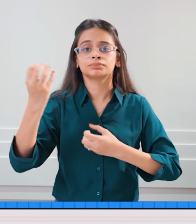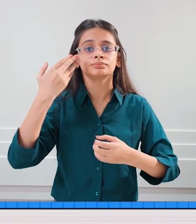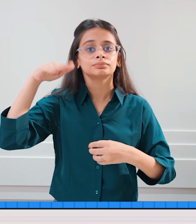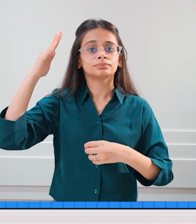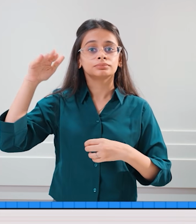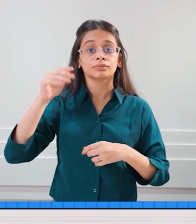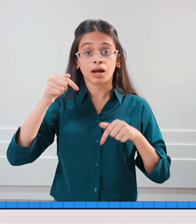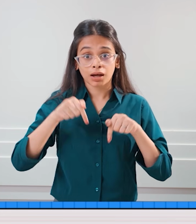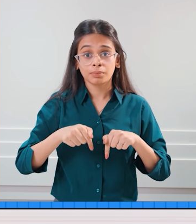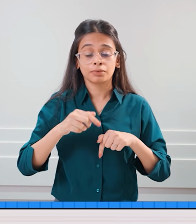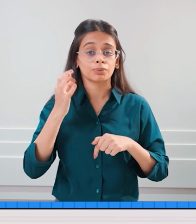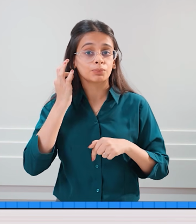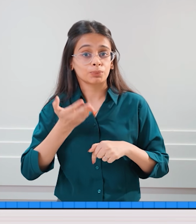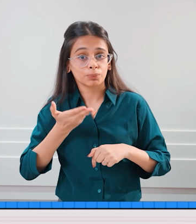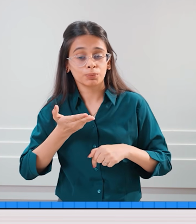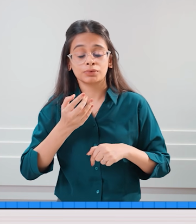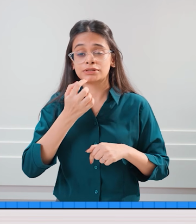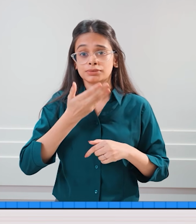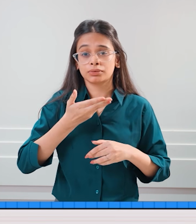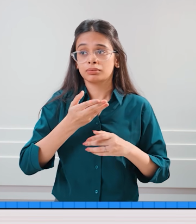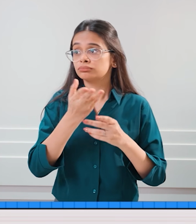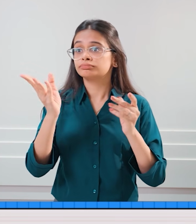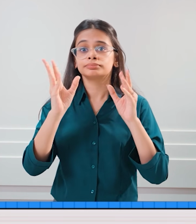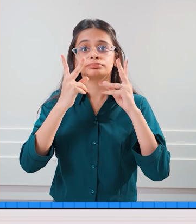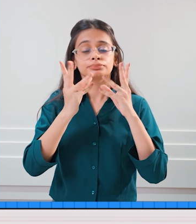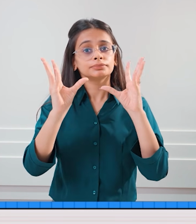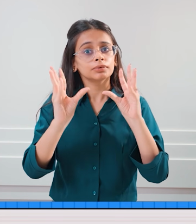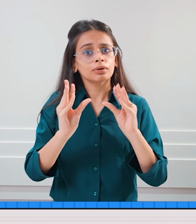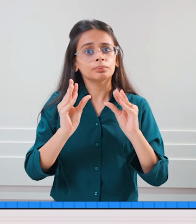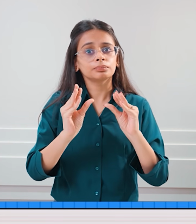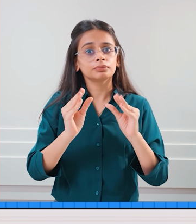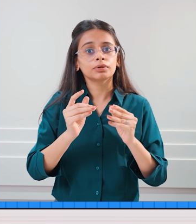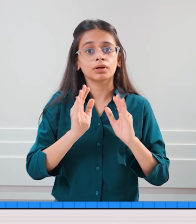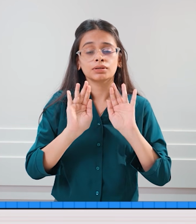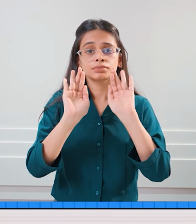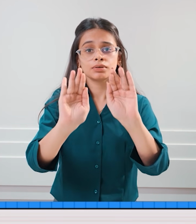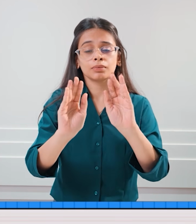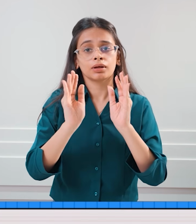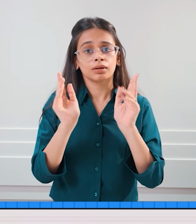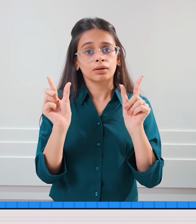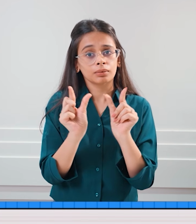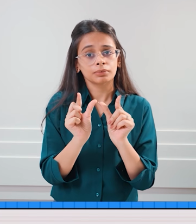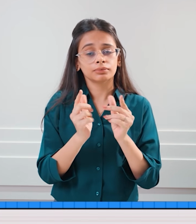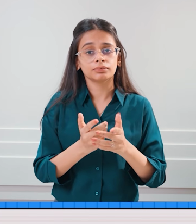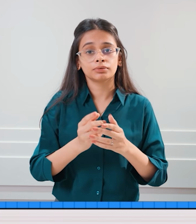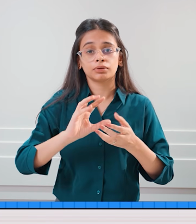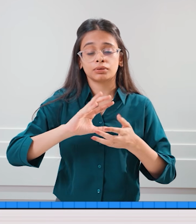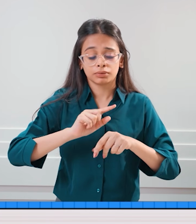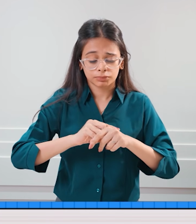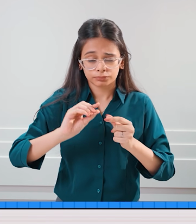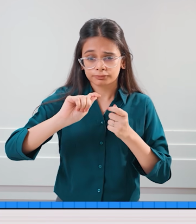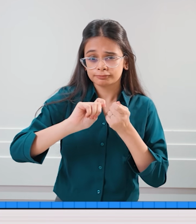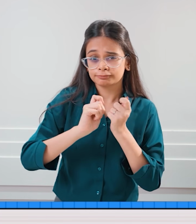metals like gold and perhaps silver is rare, thus ensuring limited supply. It takes time to mine, purify, and